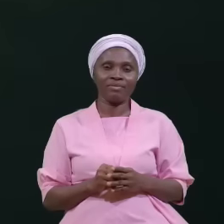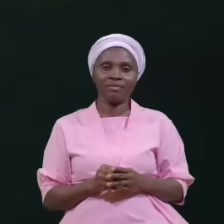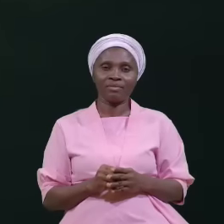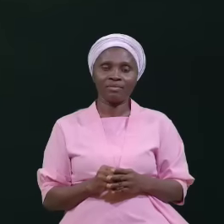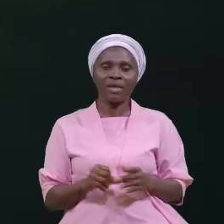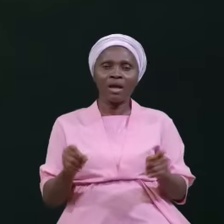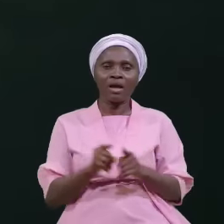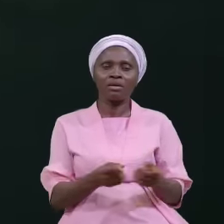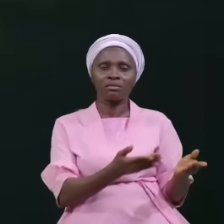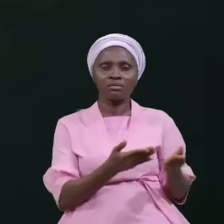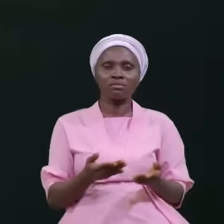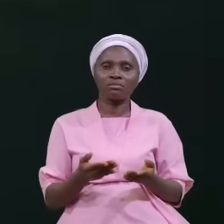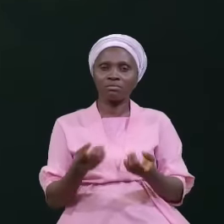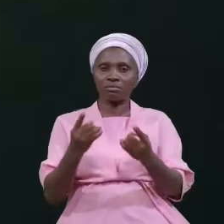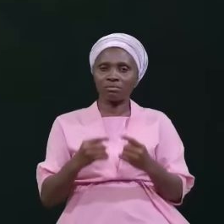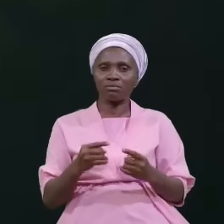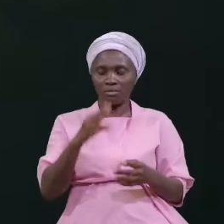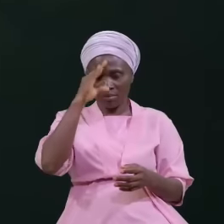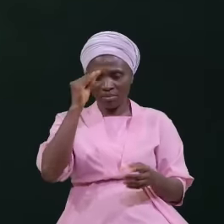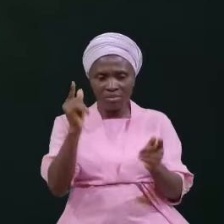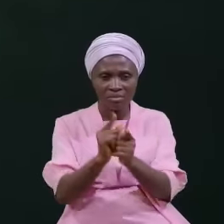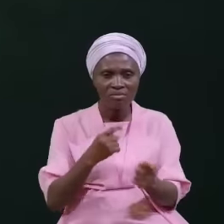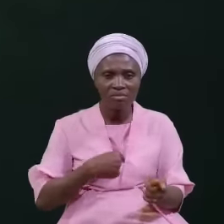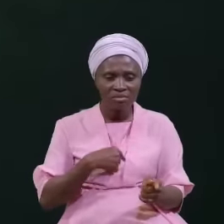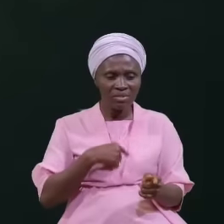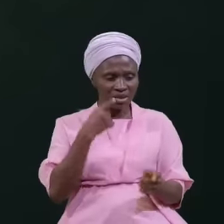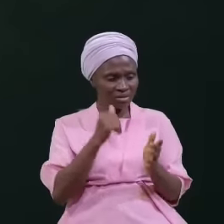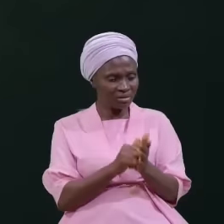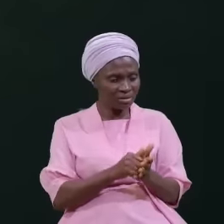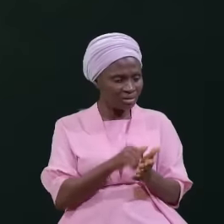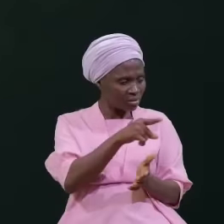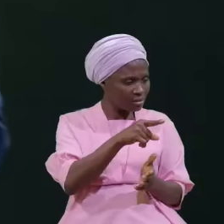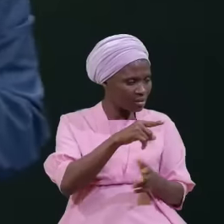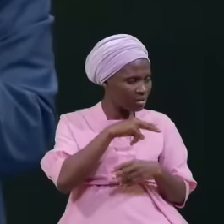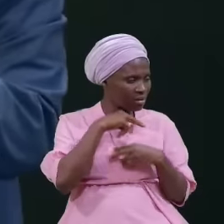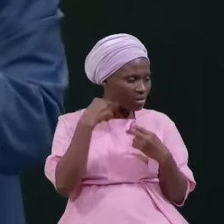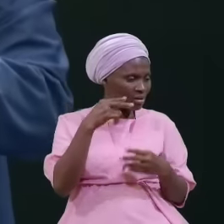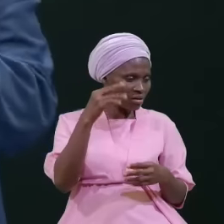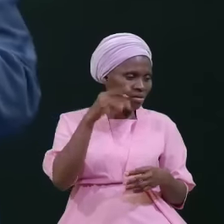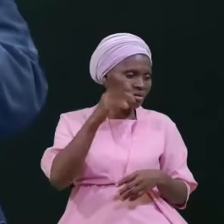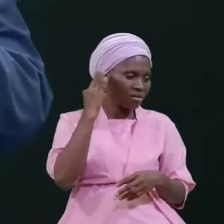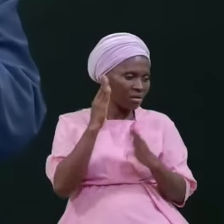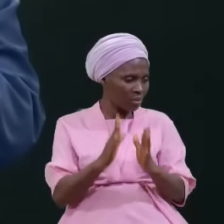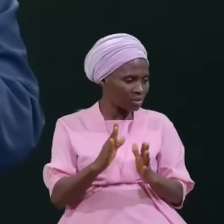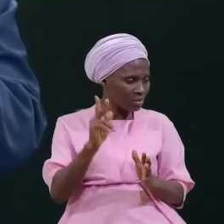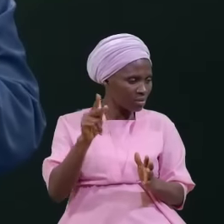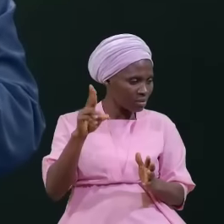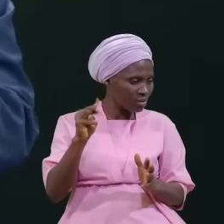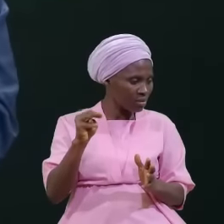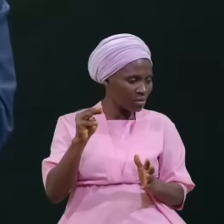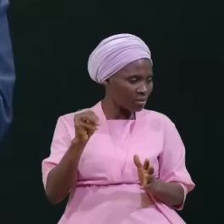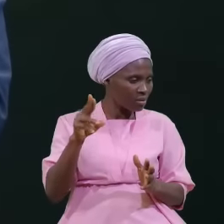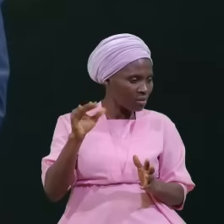and said, "Is that Pastor Kumuyi?" And mommy said, "Yes, that's him. There's no duplicate."